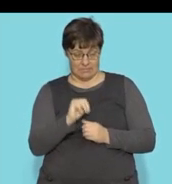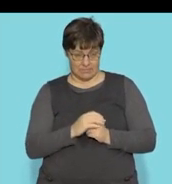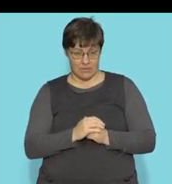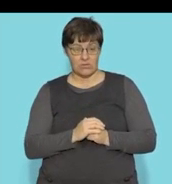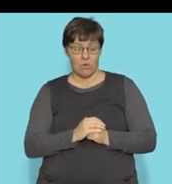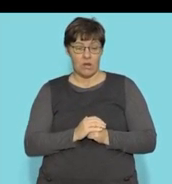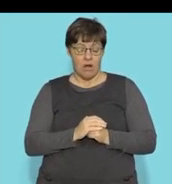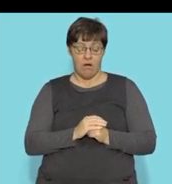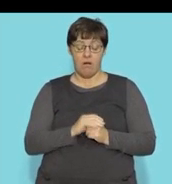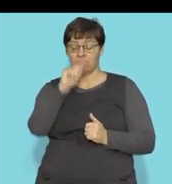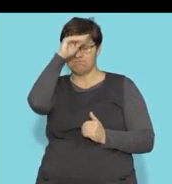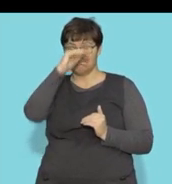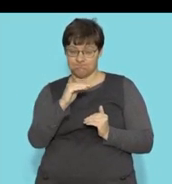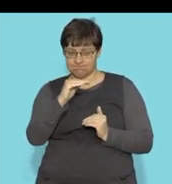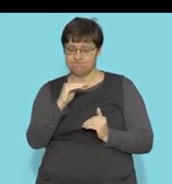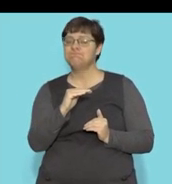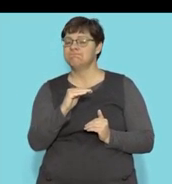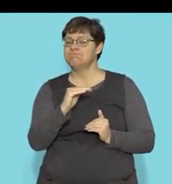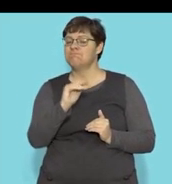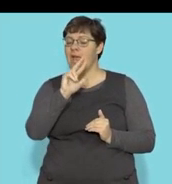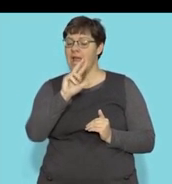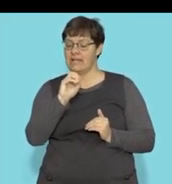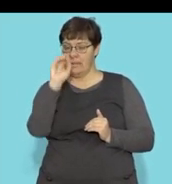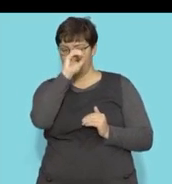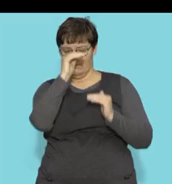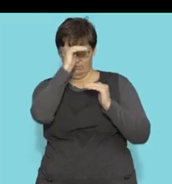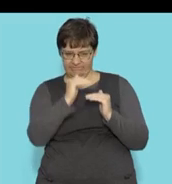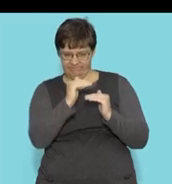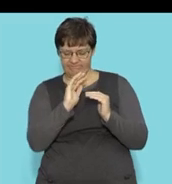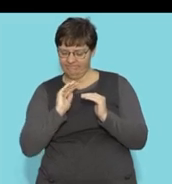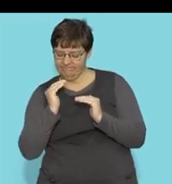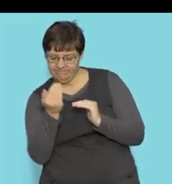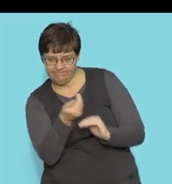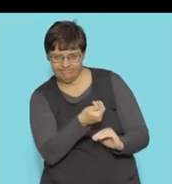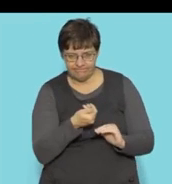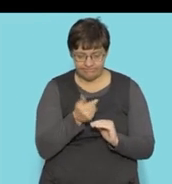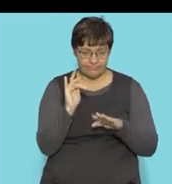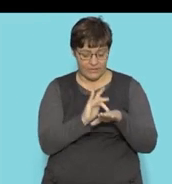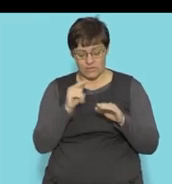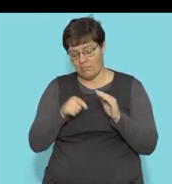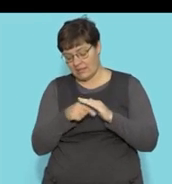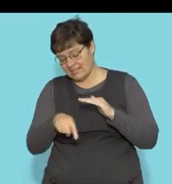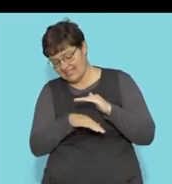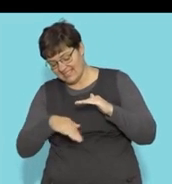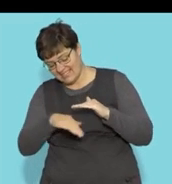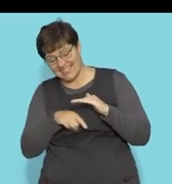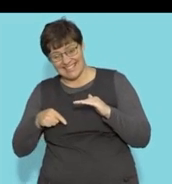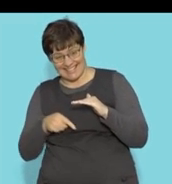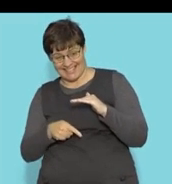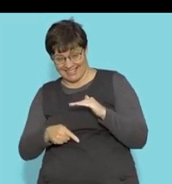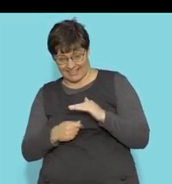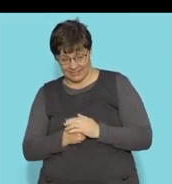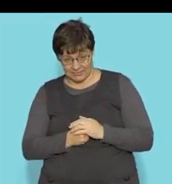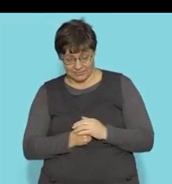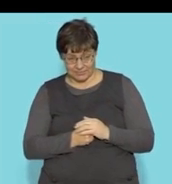that's actually touching the glass, we can see it's the water that's touching the outer edges of the glass, and we can see that it's